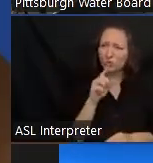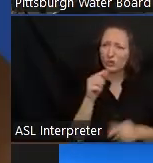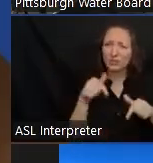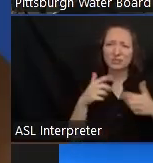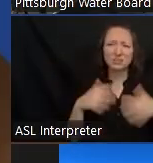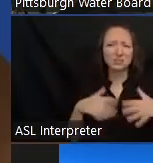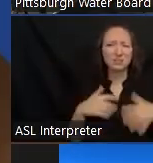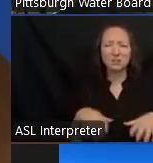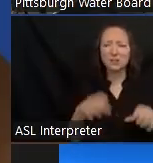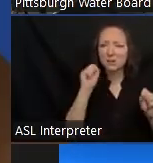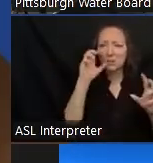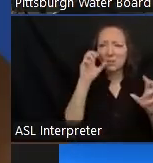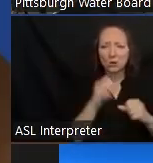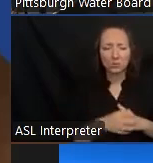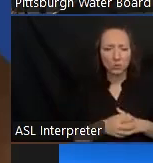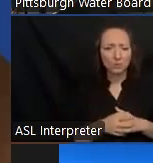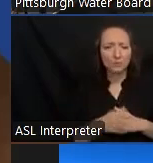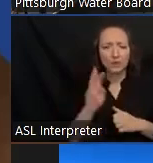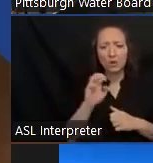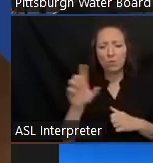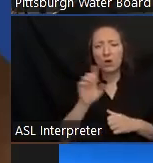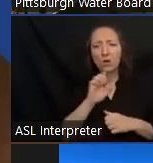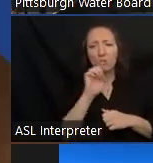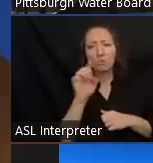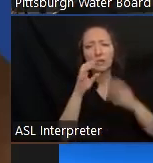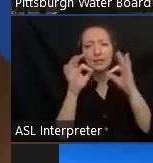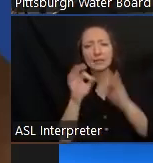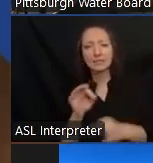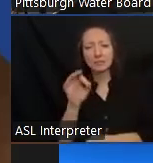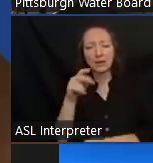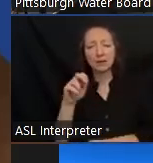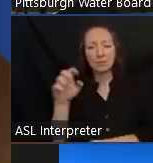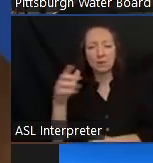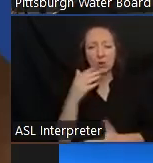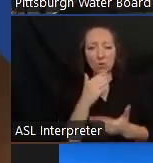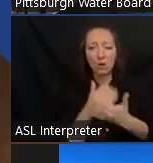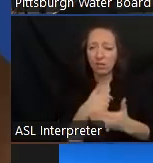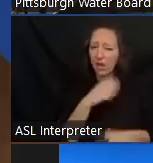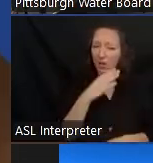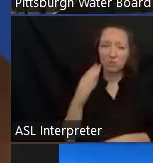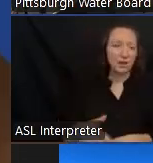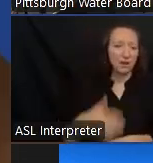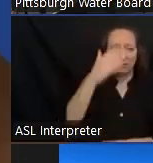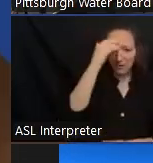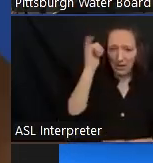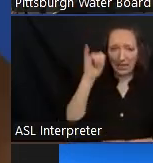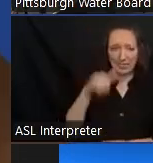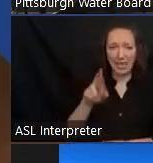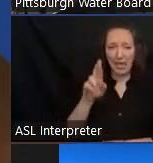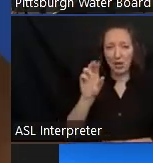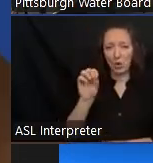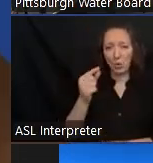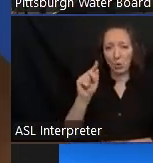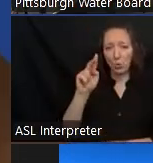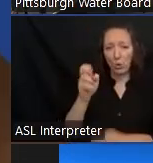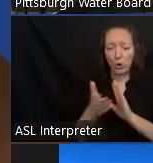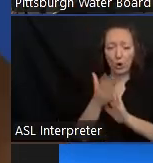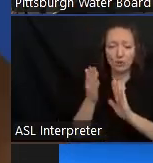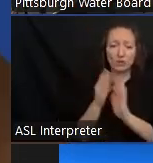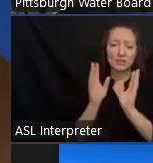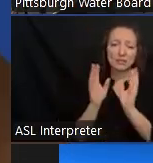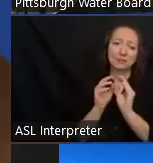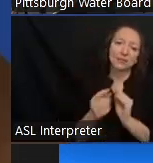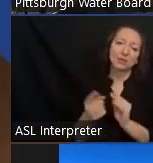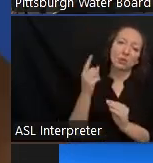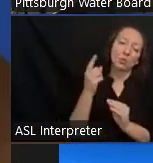Will captured Paul really well. I'll probably never forget the rogue operation meeting. It was one joke I made to